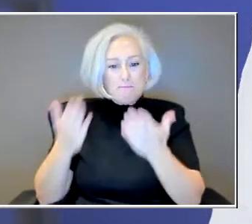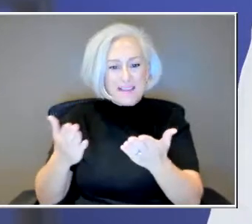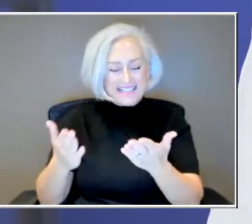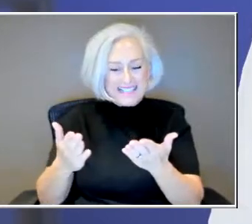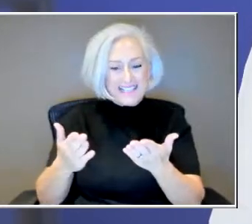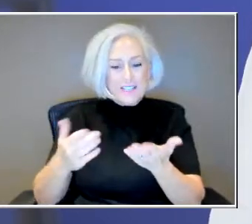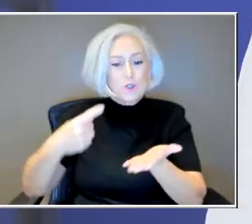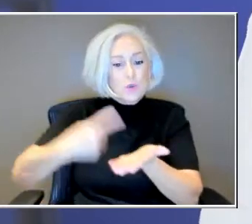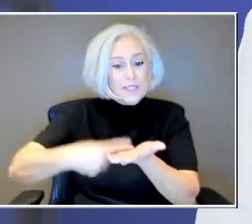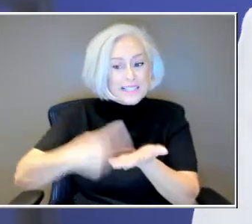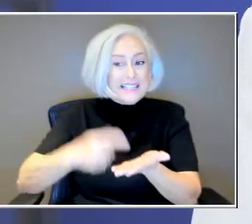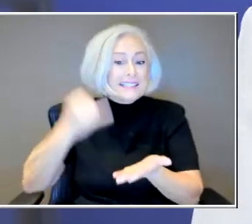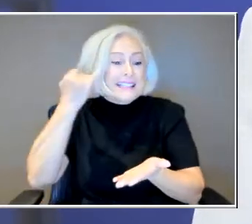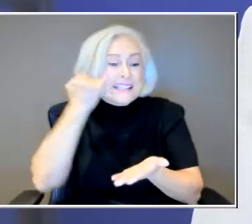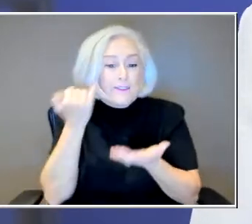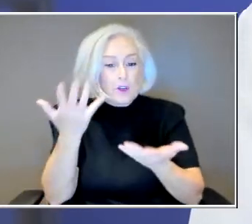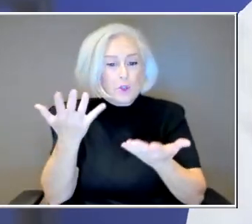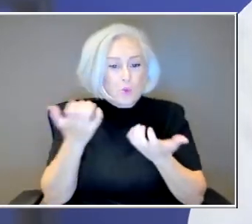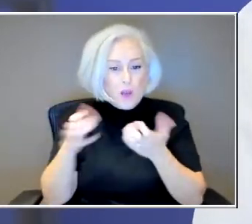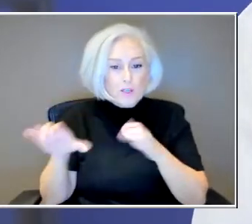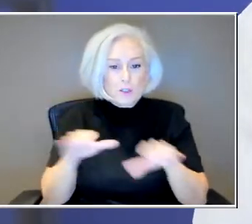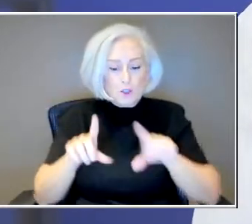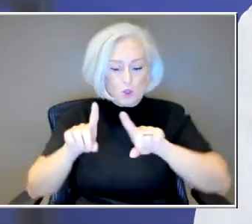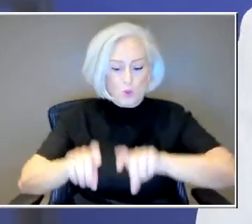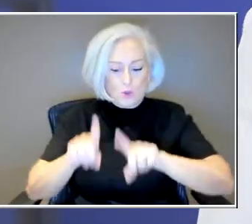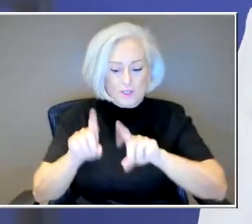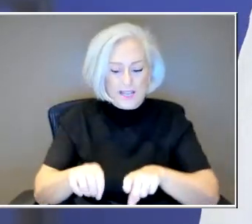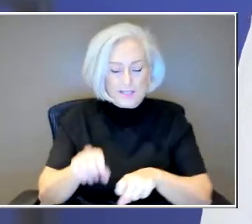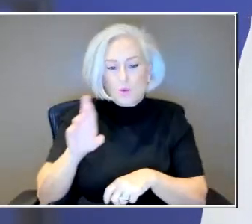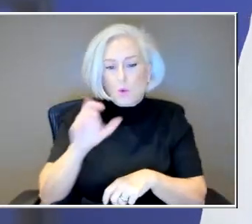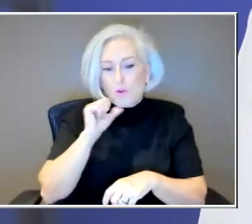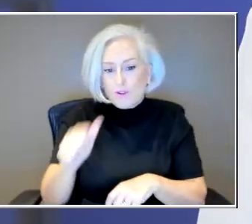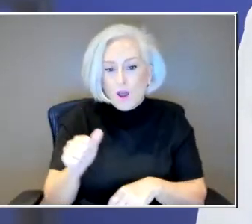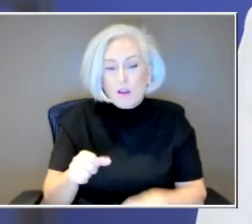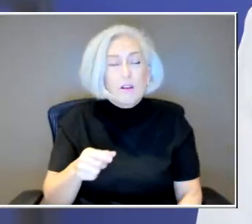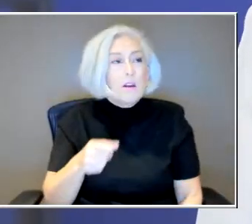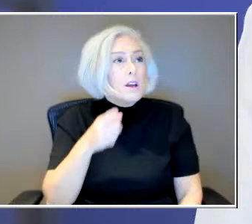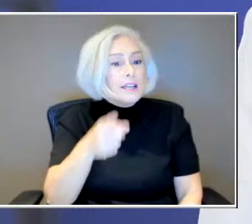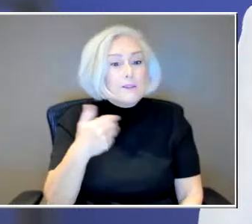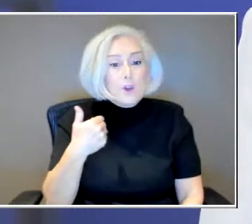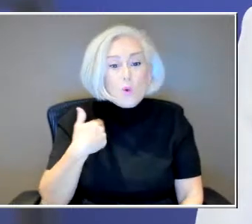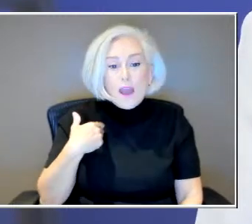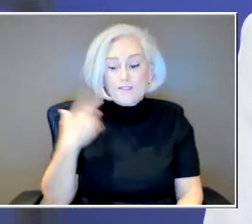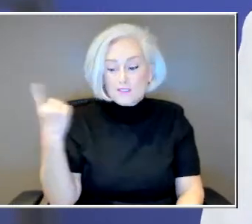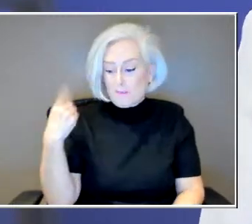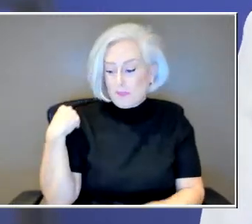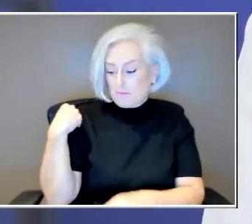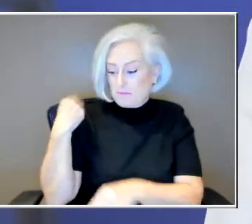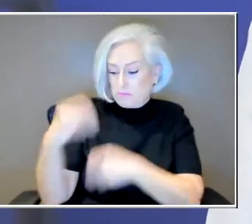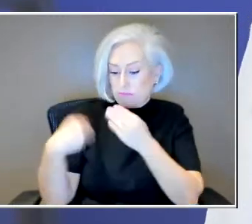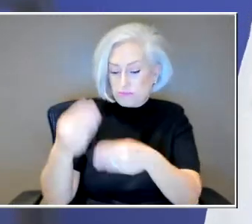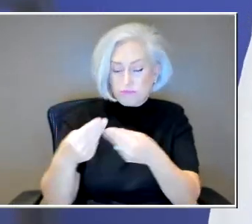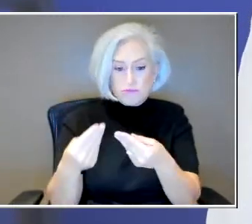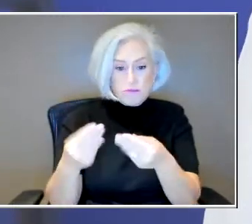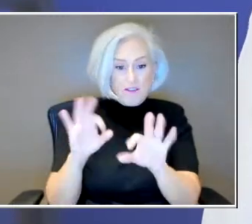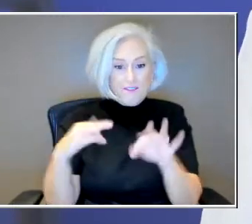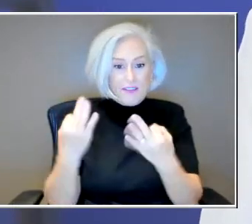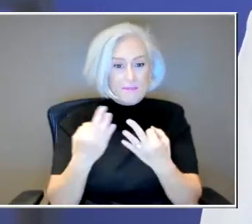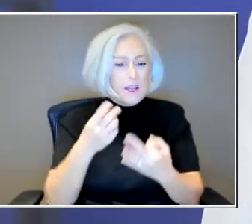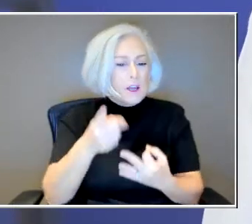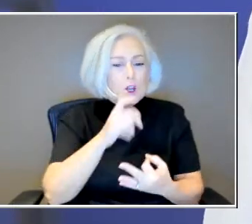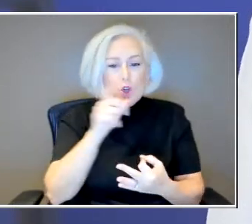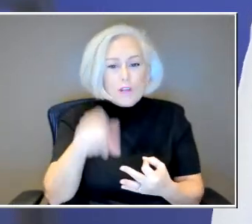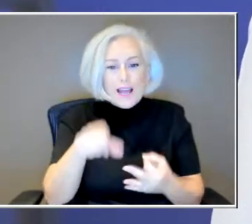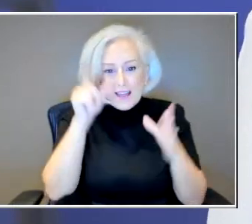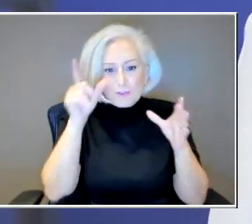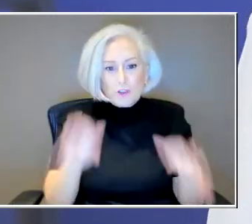whether to get tested. And that's what I always want to emphasize. If you have something running in the family, don't think that you have to decide before you come to